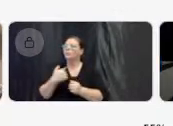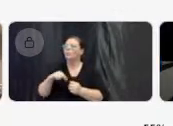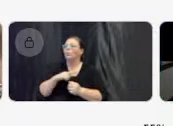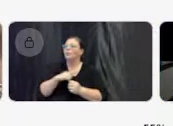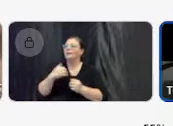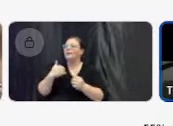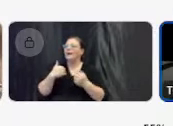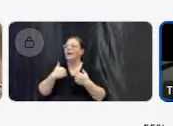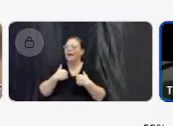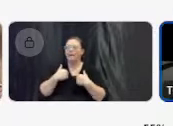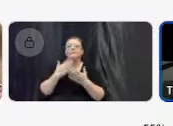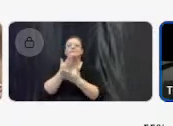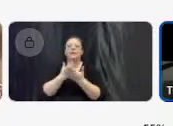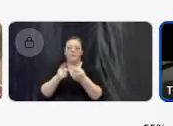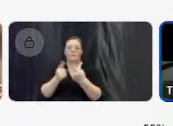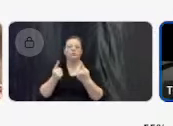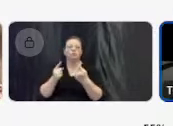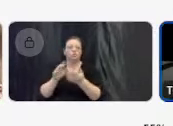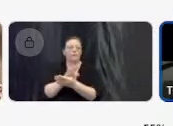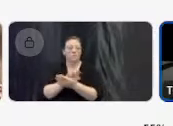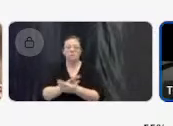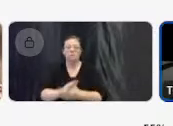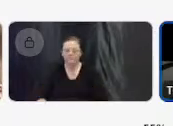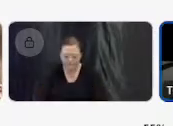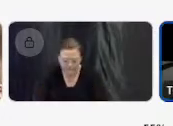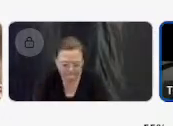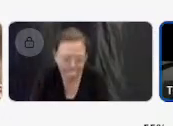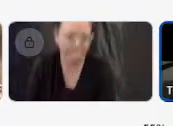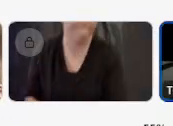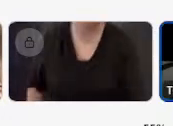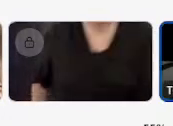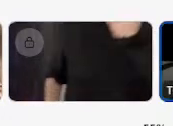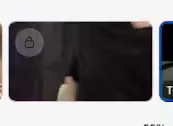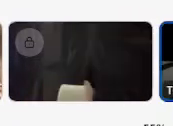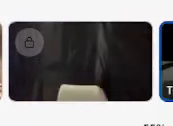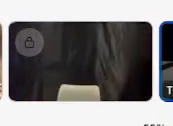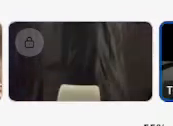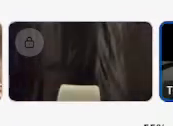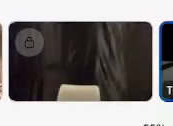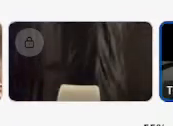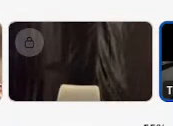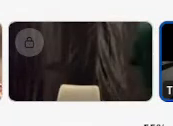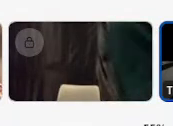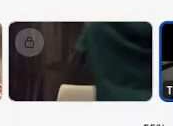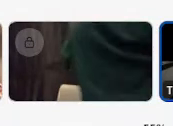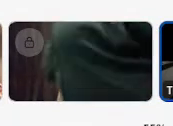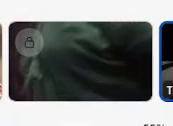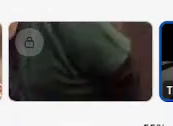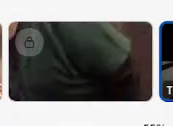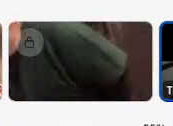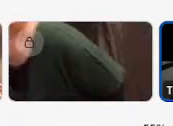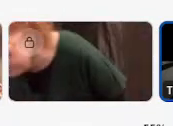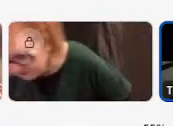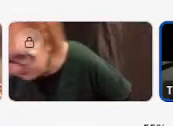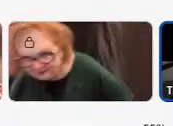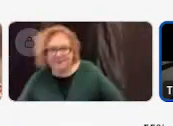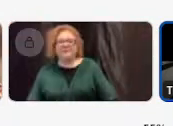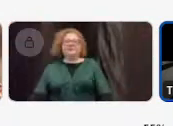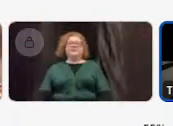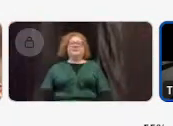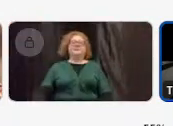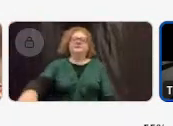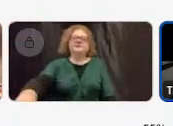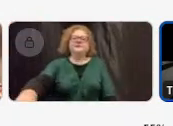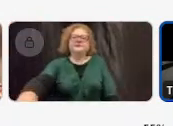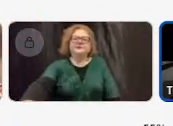we do have some oppositions here, and we have several different cards. I don't know if we have somebody that's going to speak for everyone here, but we do have a number of cards. I can